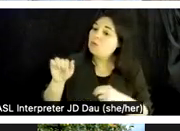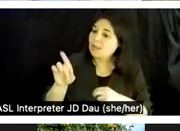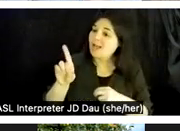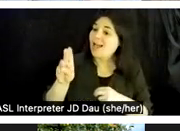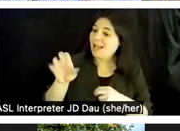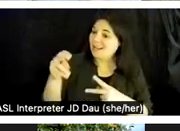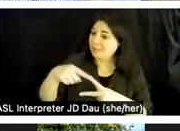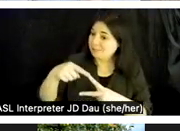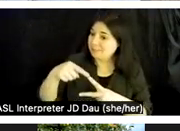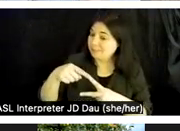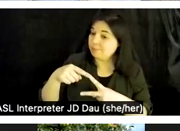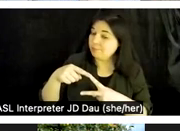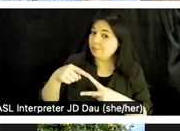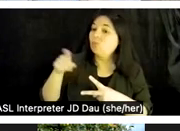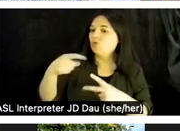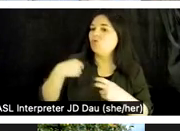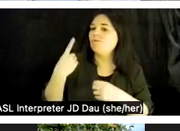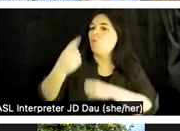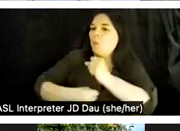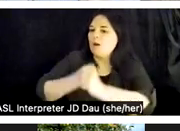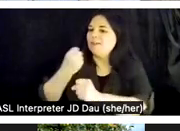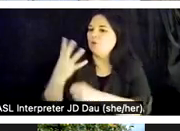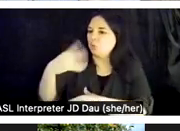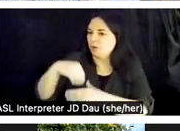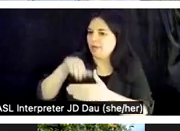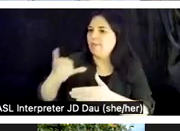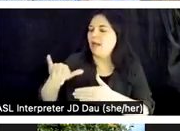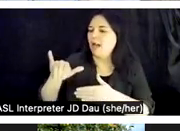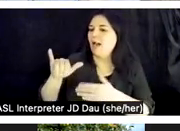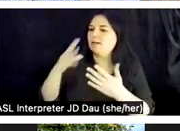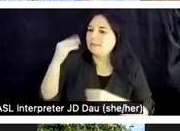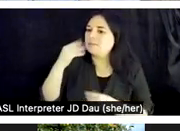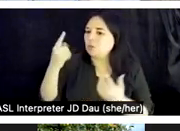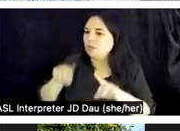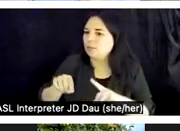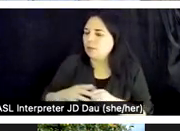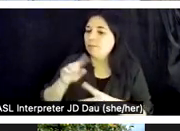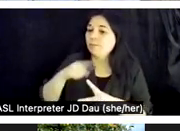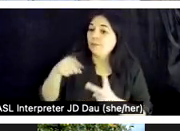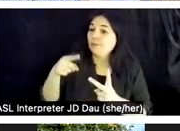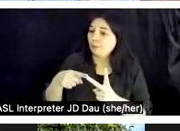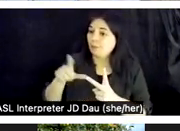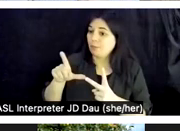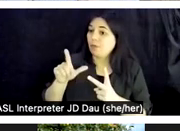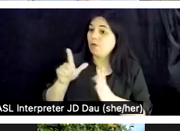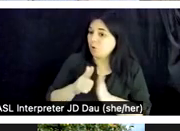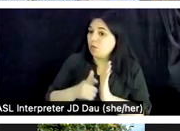that within 1 year of the violation. And for filing a lawsuit, for federal